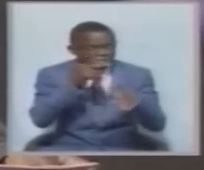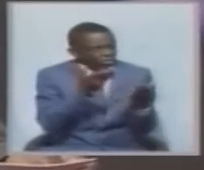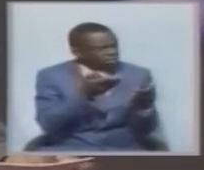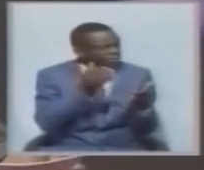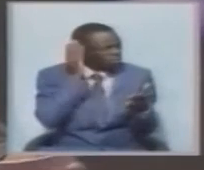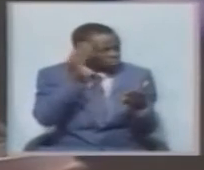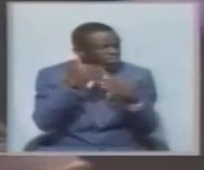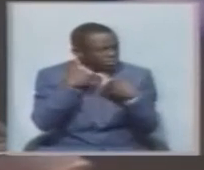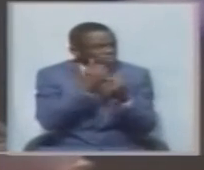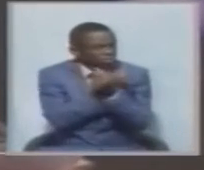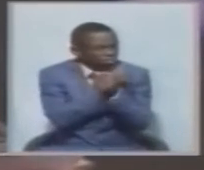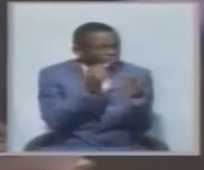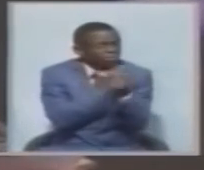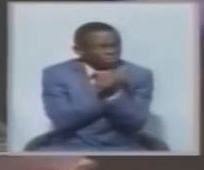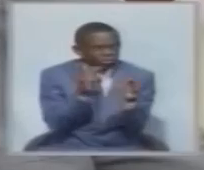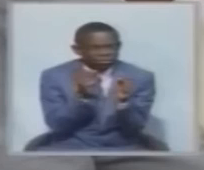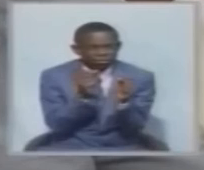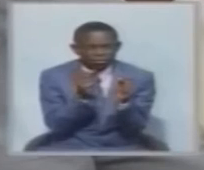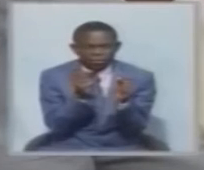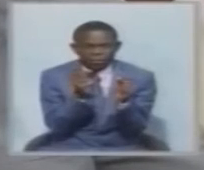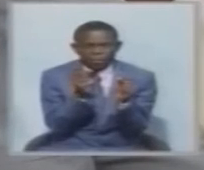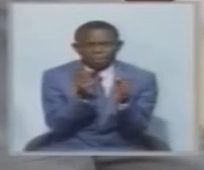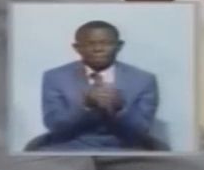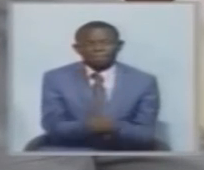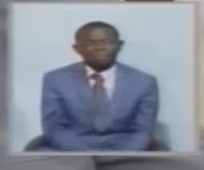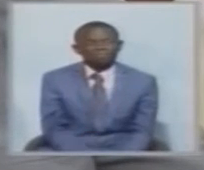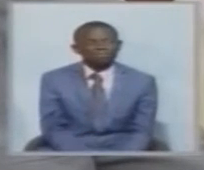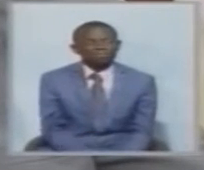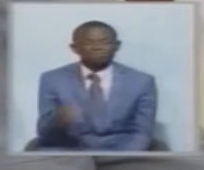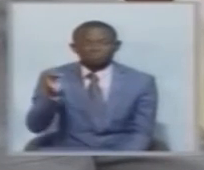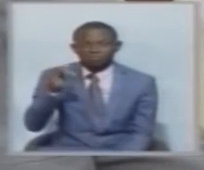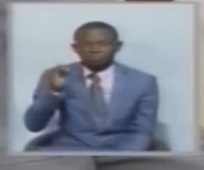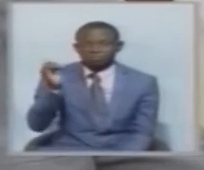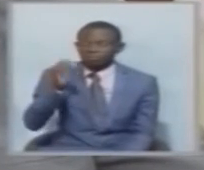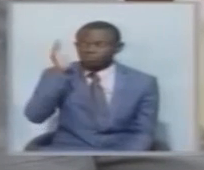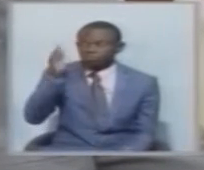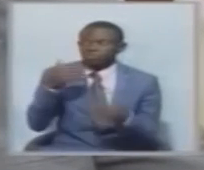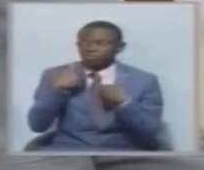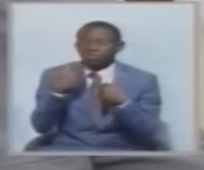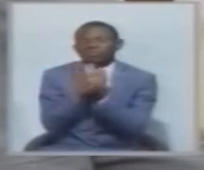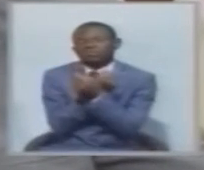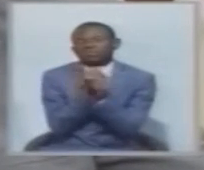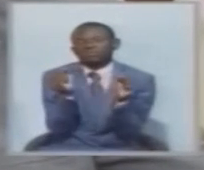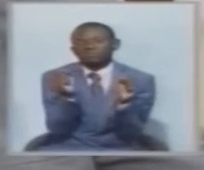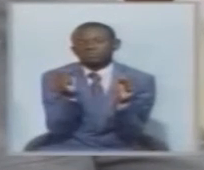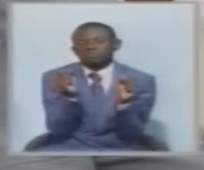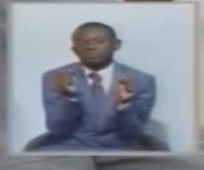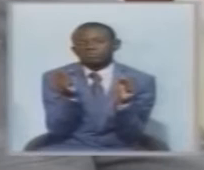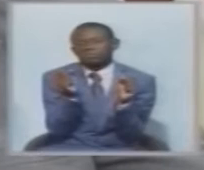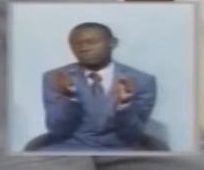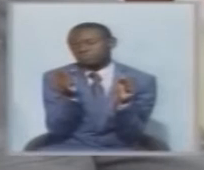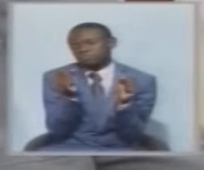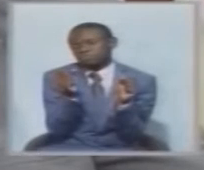to the biting energy crisis in the country. Definitely there should be solutions. I think what we should be looking at, like I